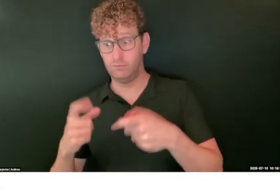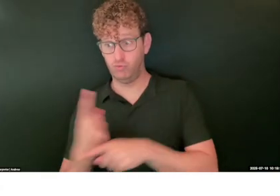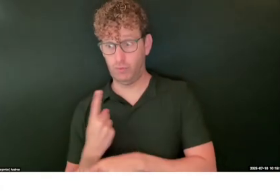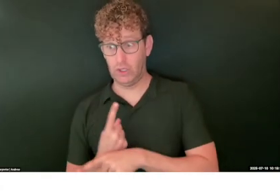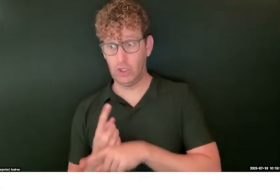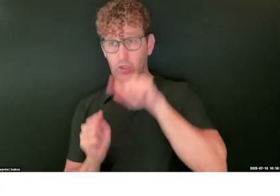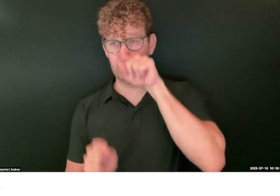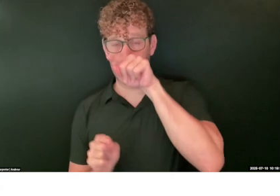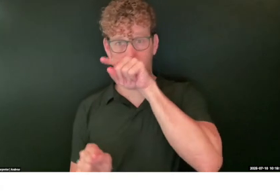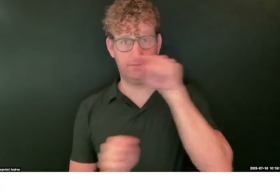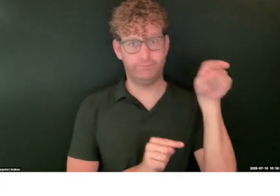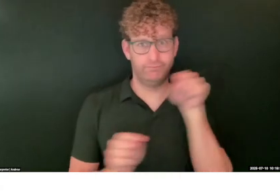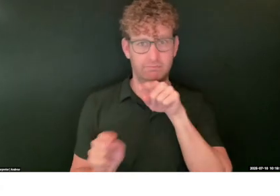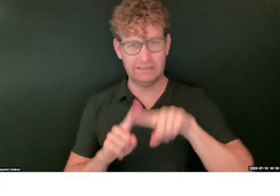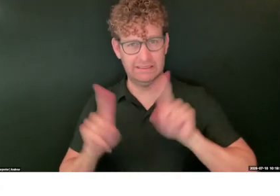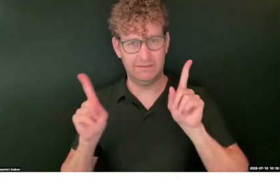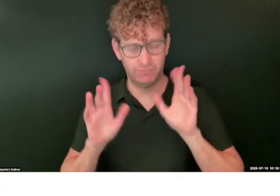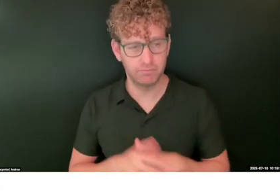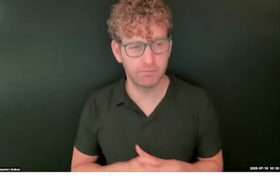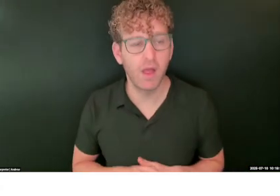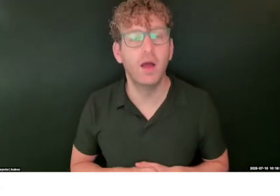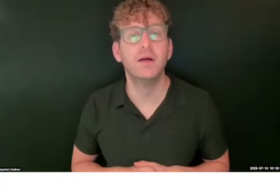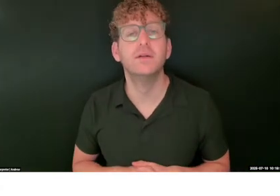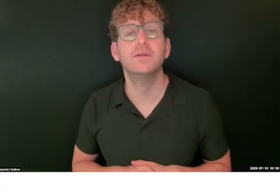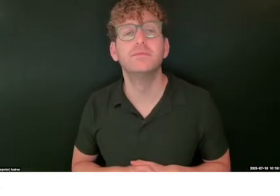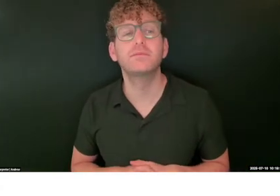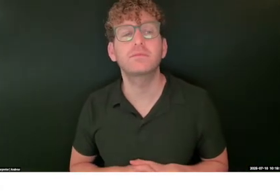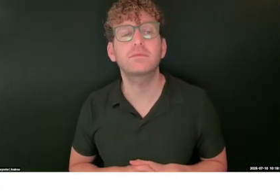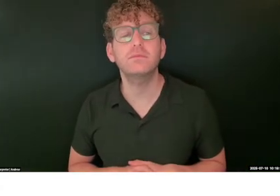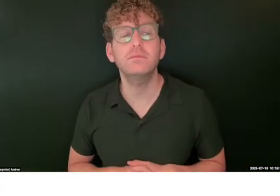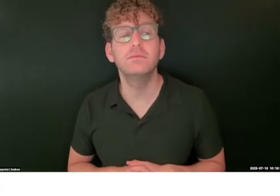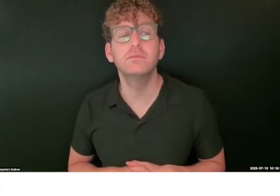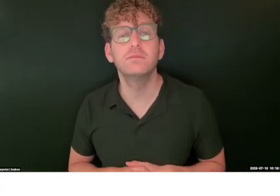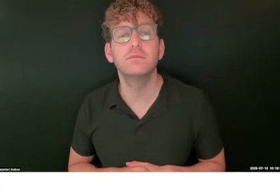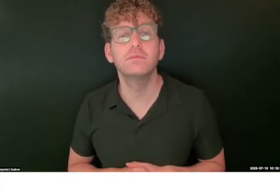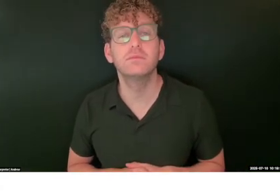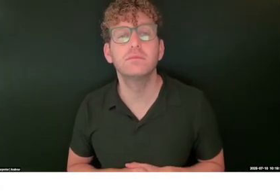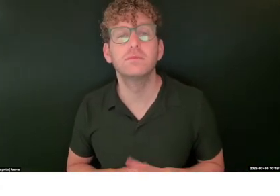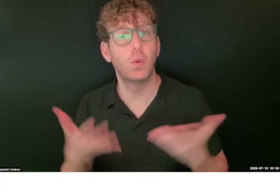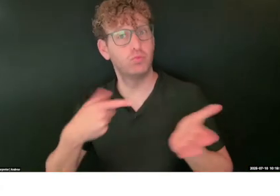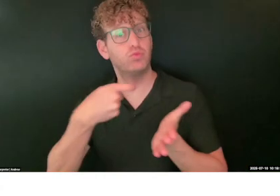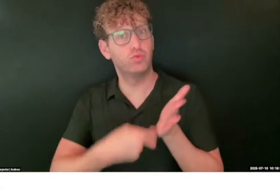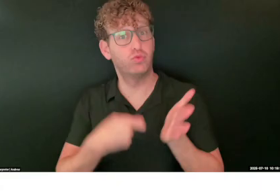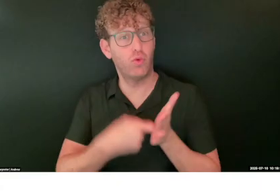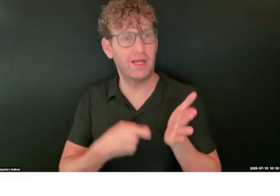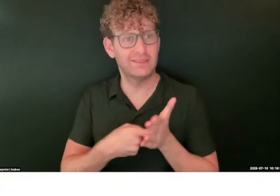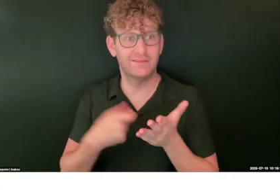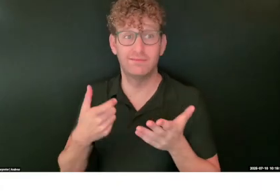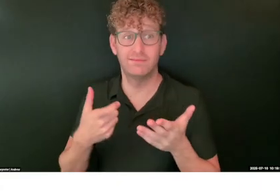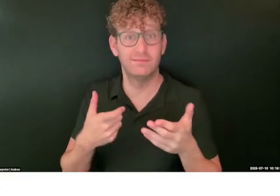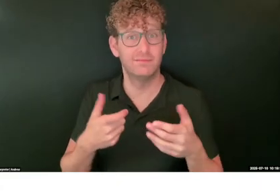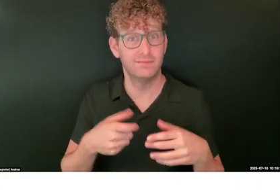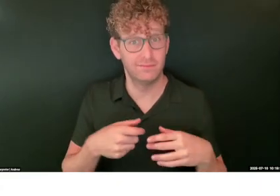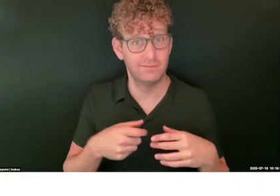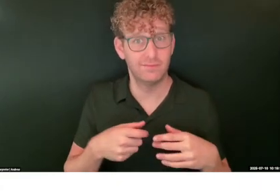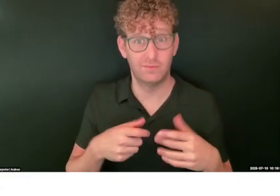used internal combustion engine vehicle prices and a new EV. We have seen that new vehicle prices